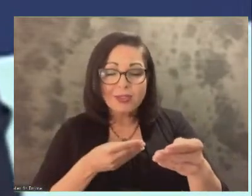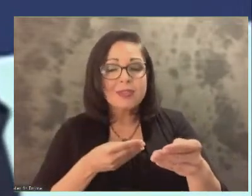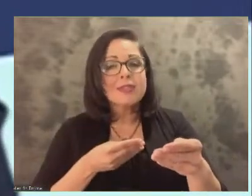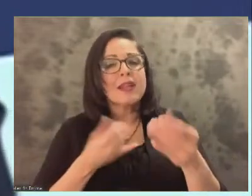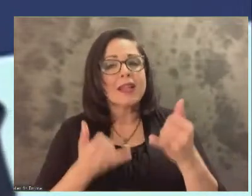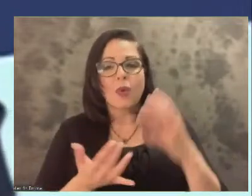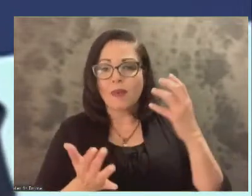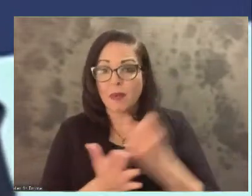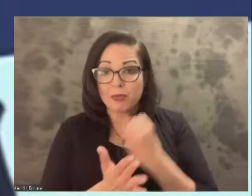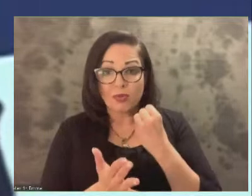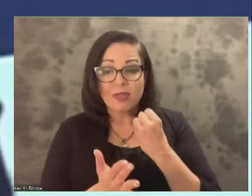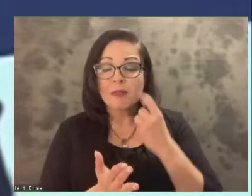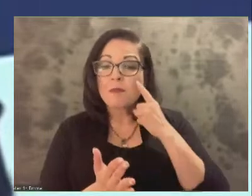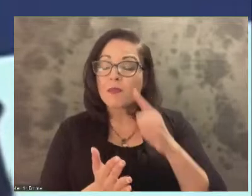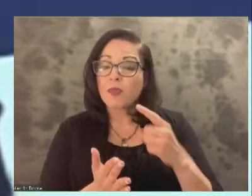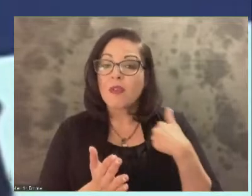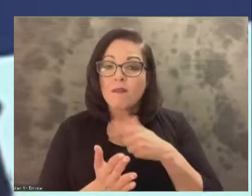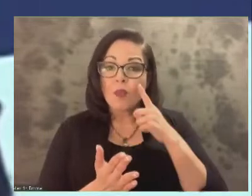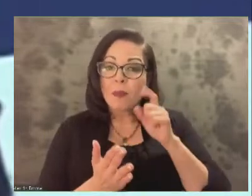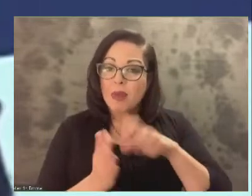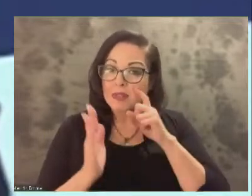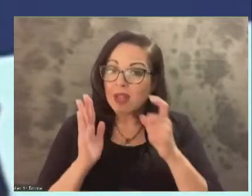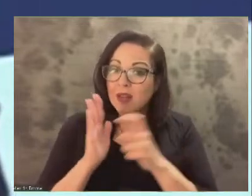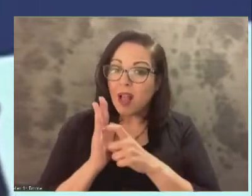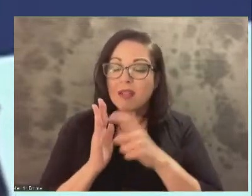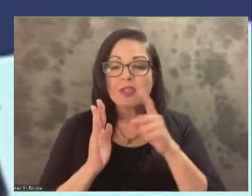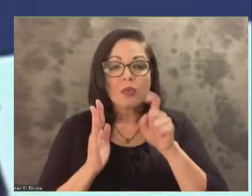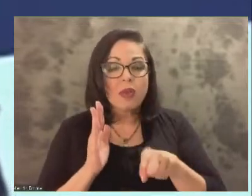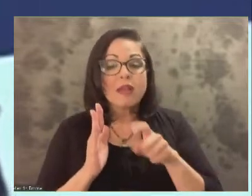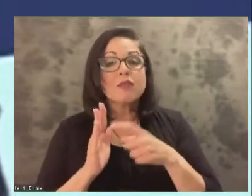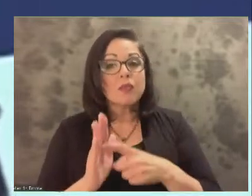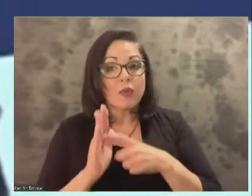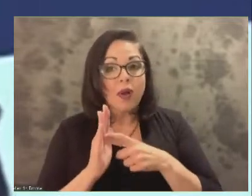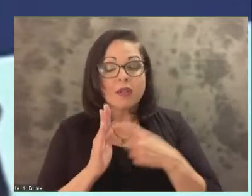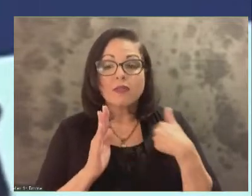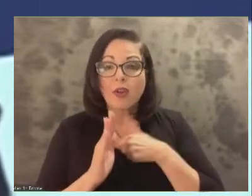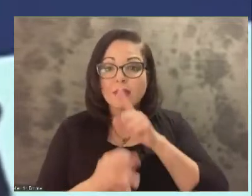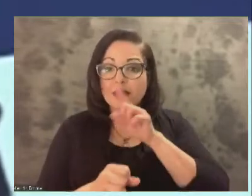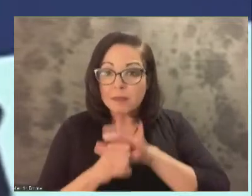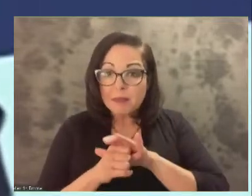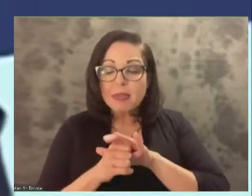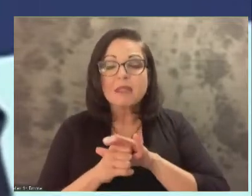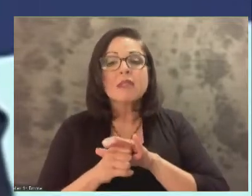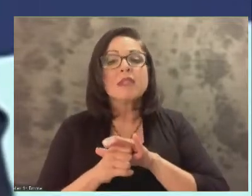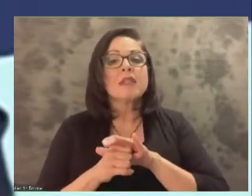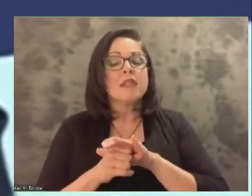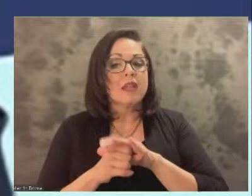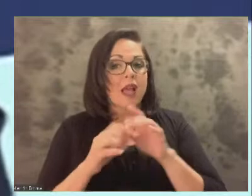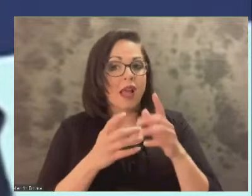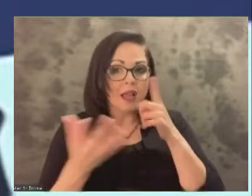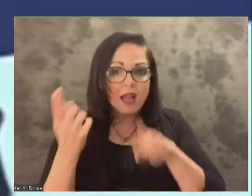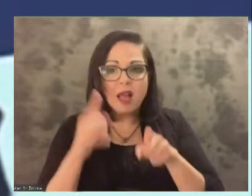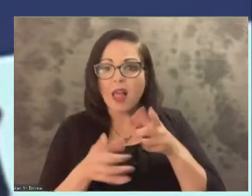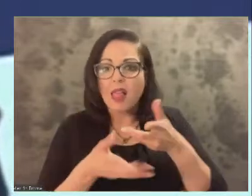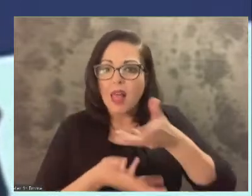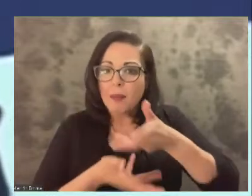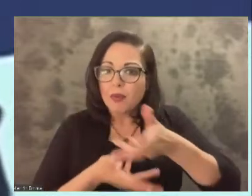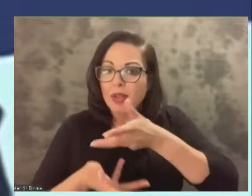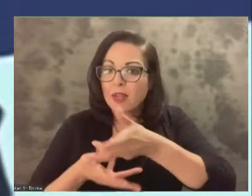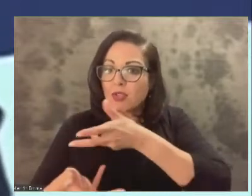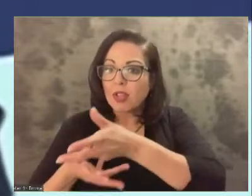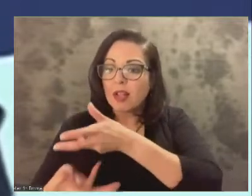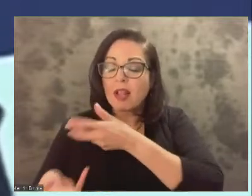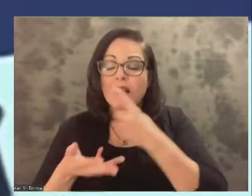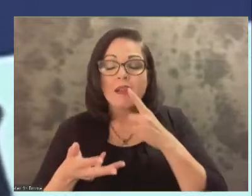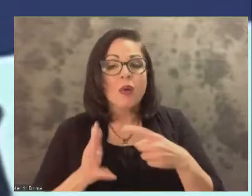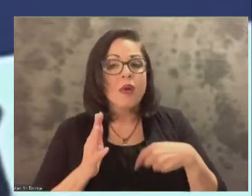acknowledge that advancing health equity will take multi-sectoral commitment and collaboration. The inequities highlighted and experienced during